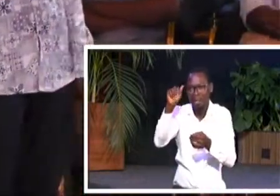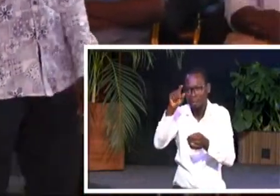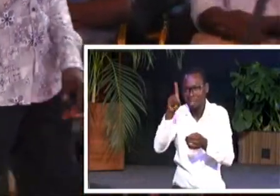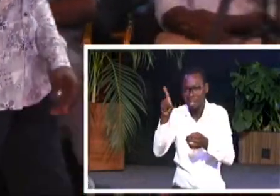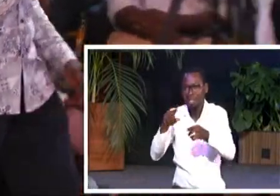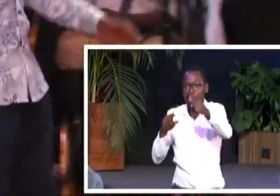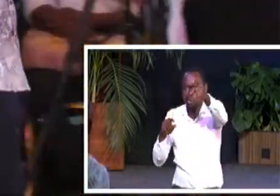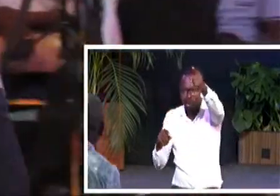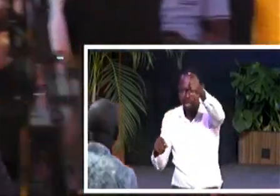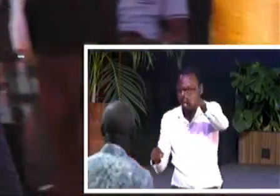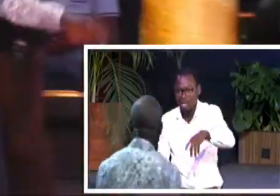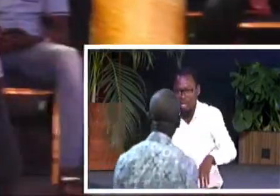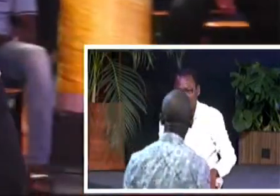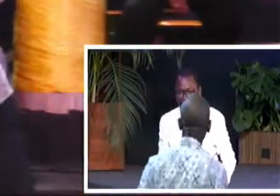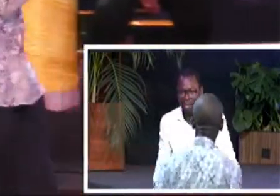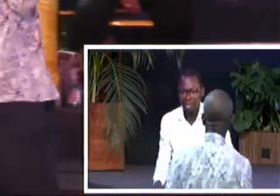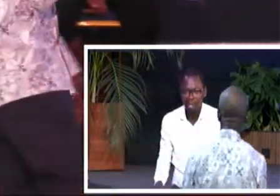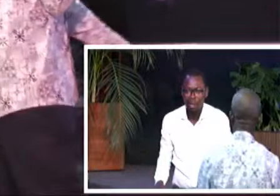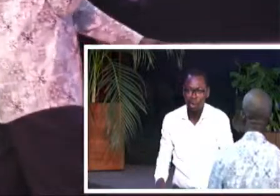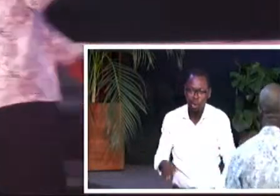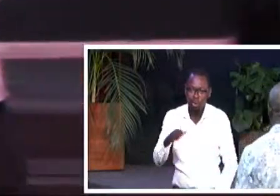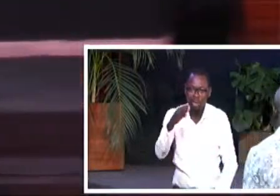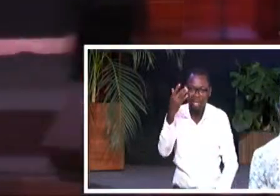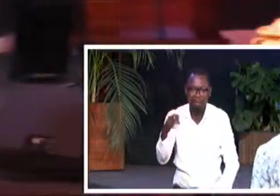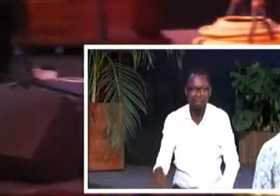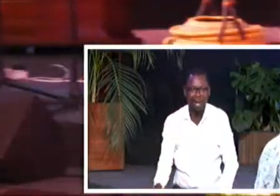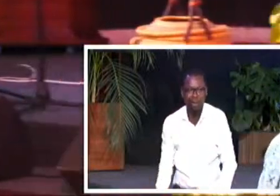Amazing. Amazing. What word did they give us?